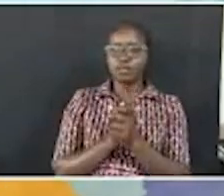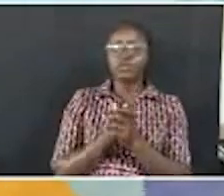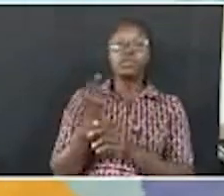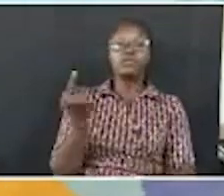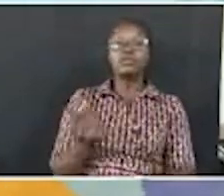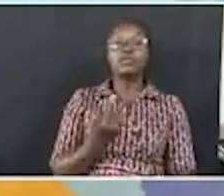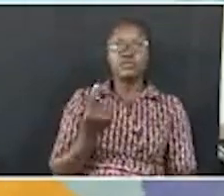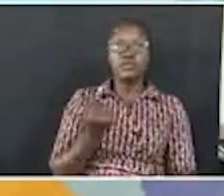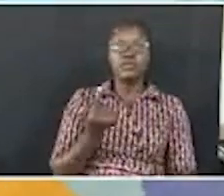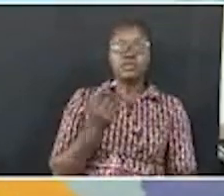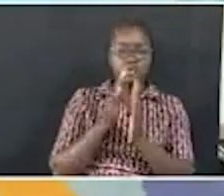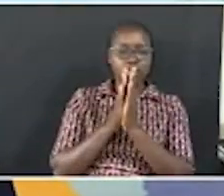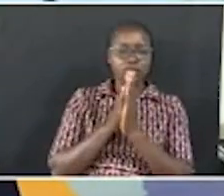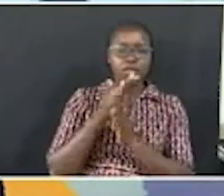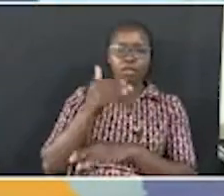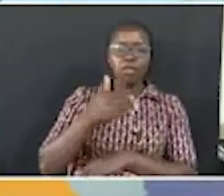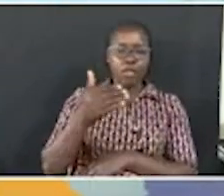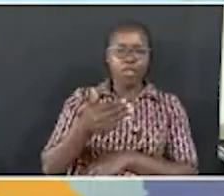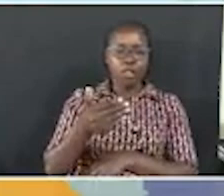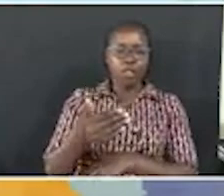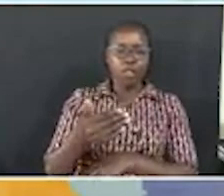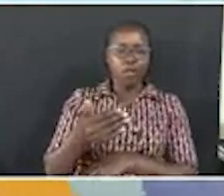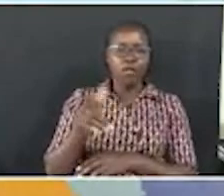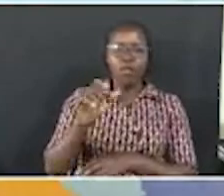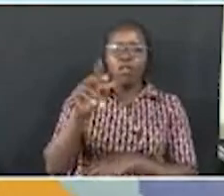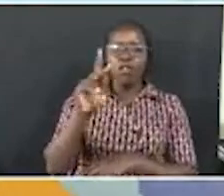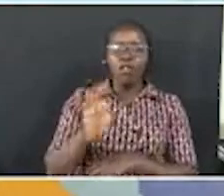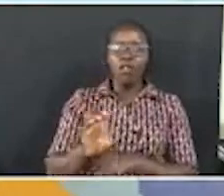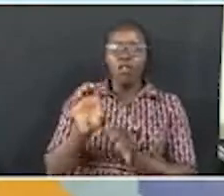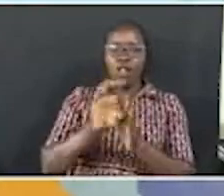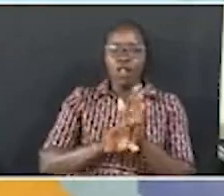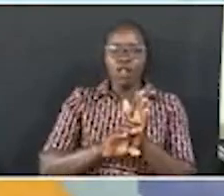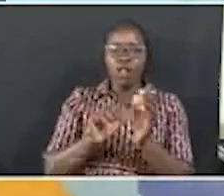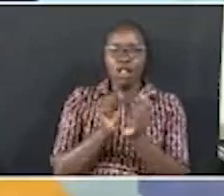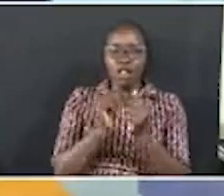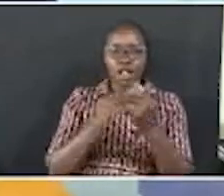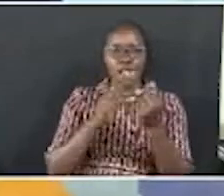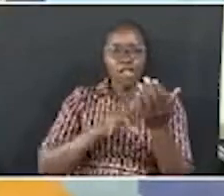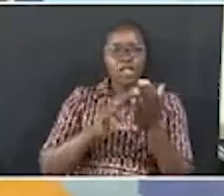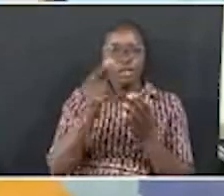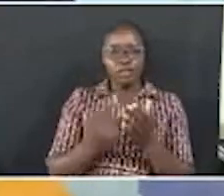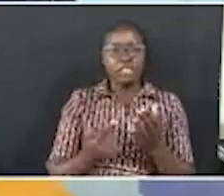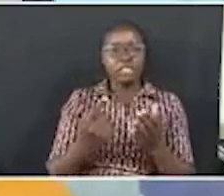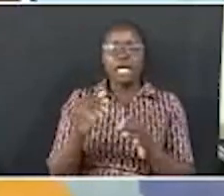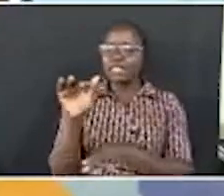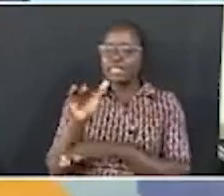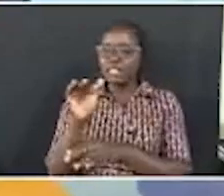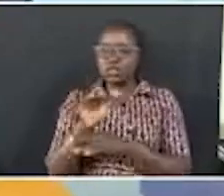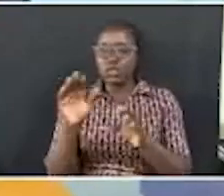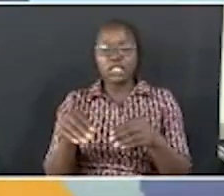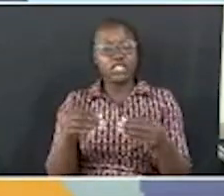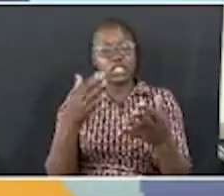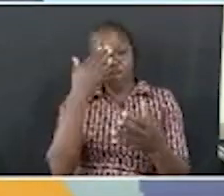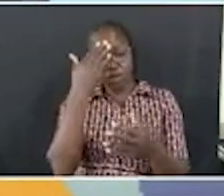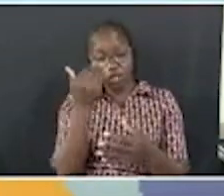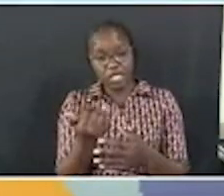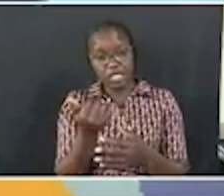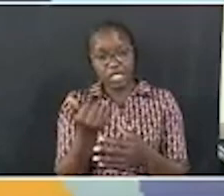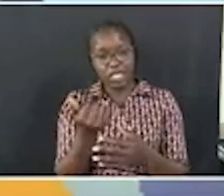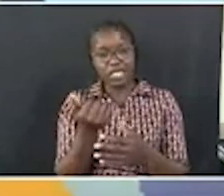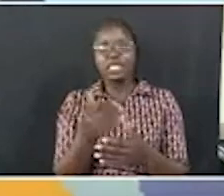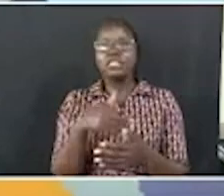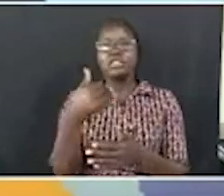widow who prayed persistently in Luke chapter 18 verse 1 had her request granted because she